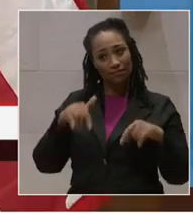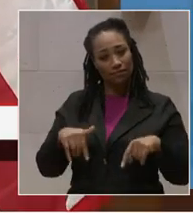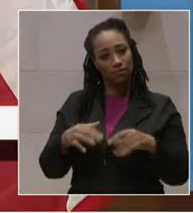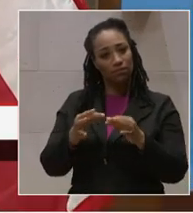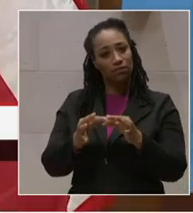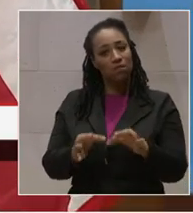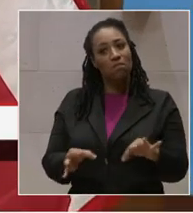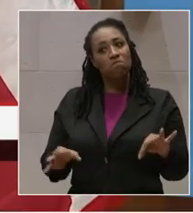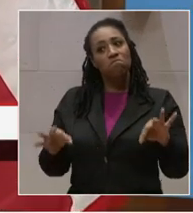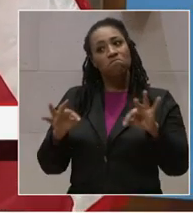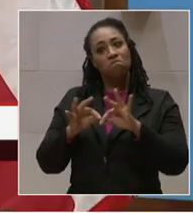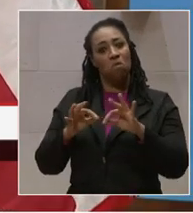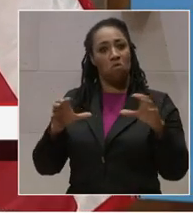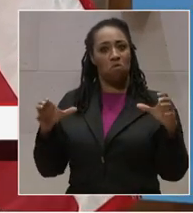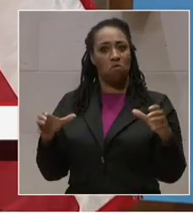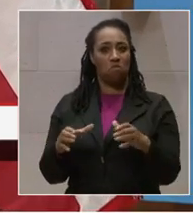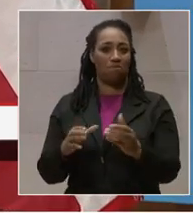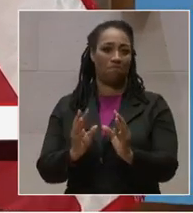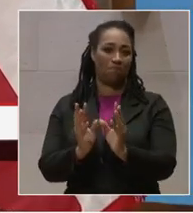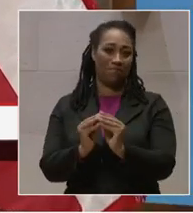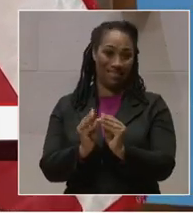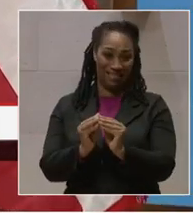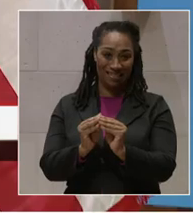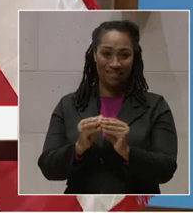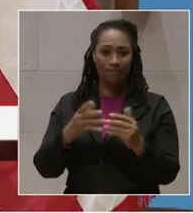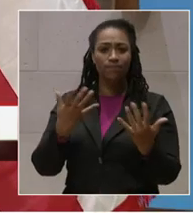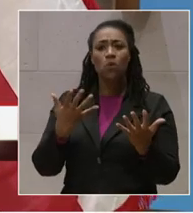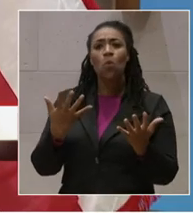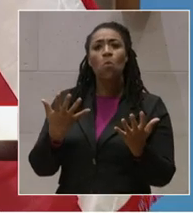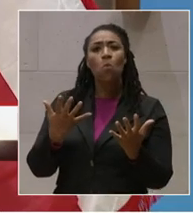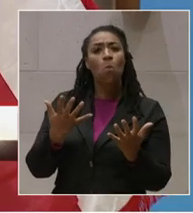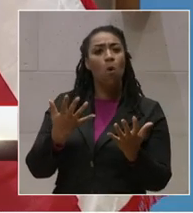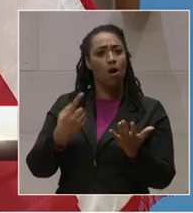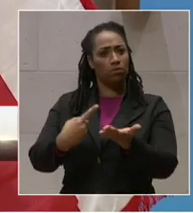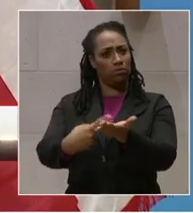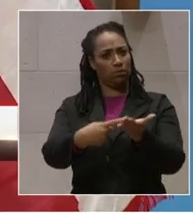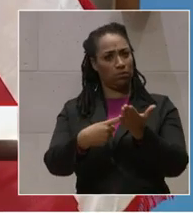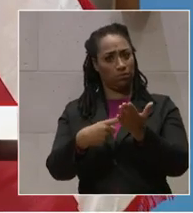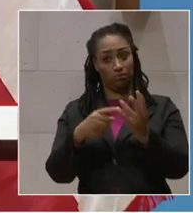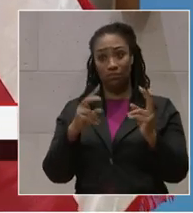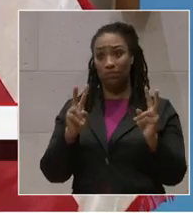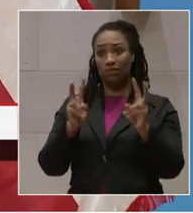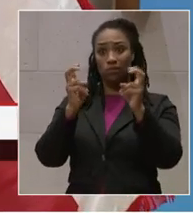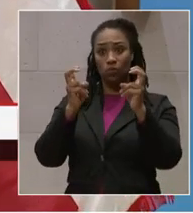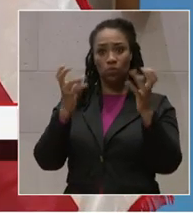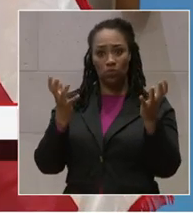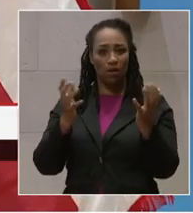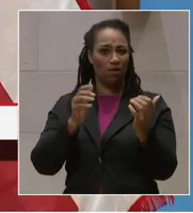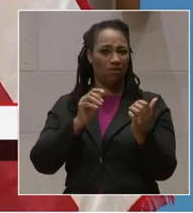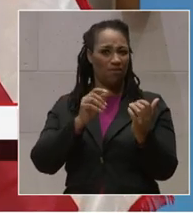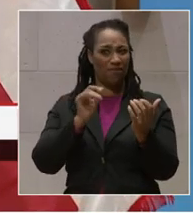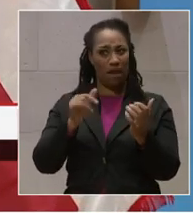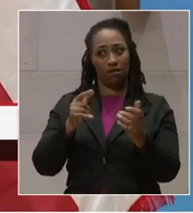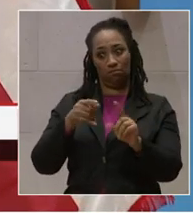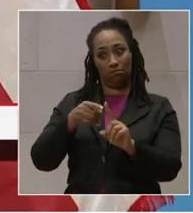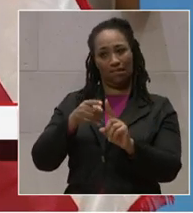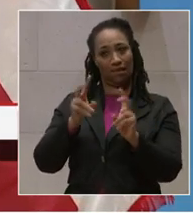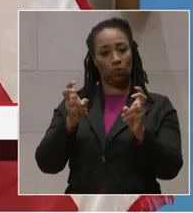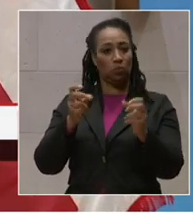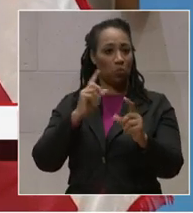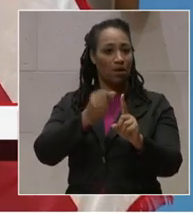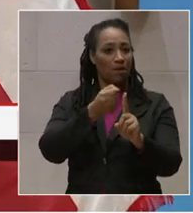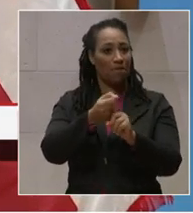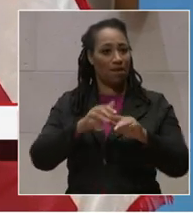that's really going to tackle an issue that impacts everyone in America, every resident in